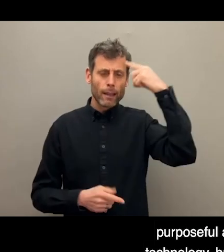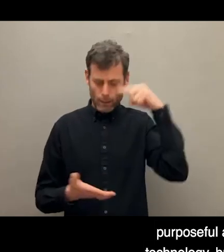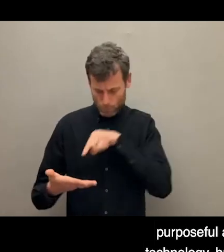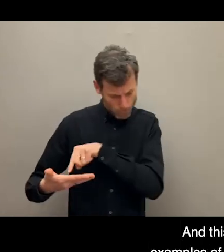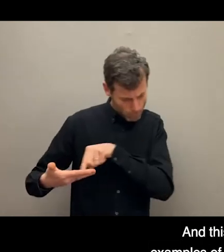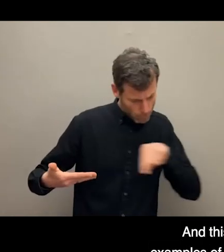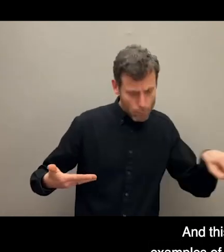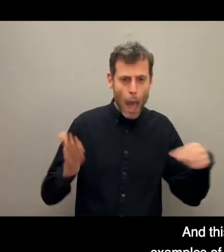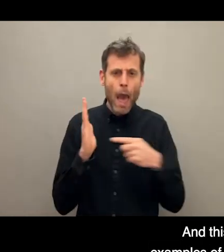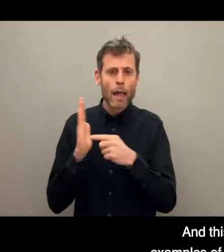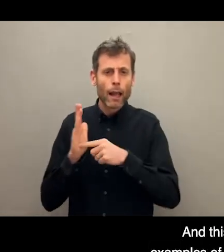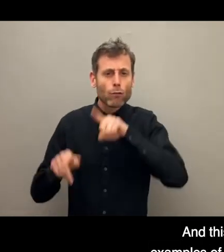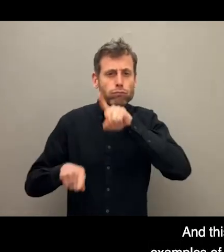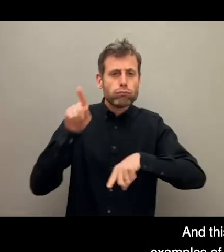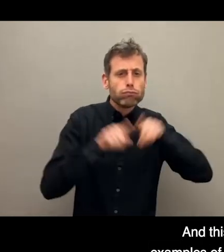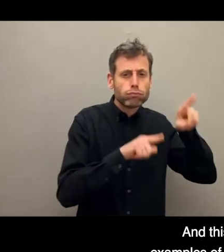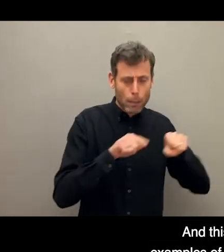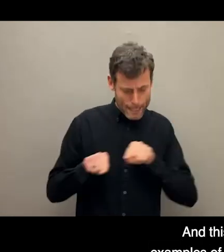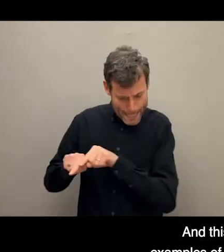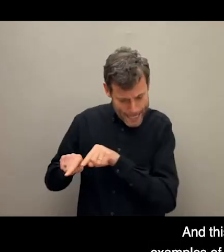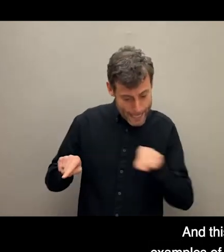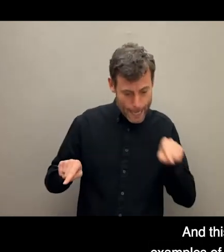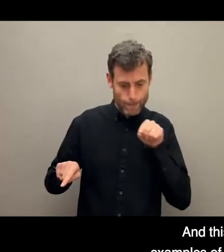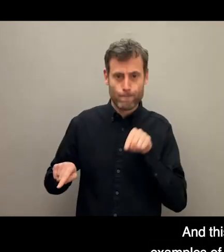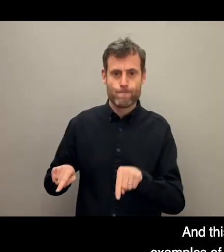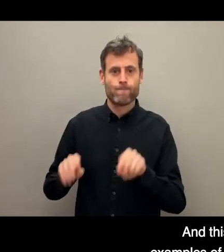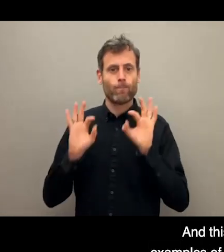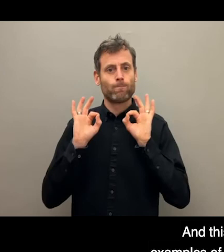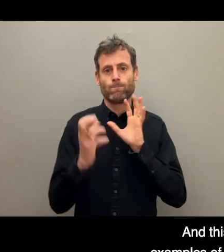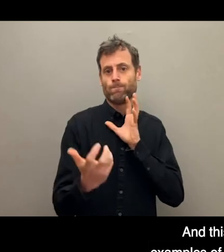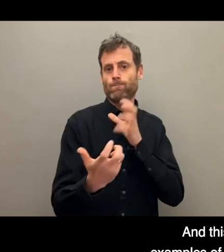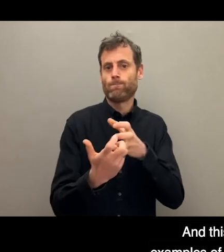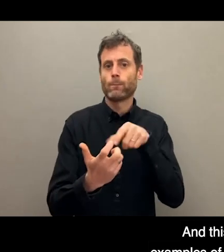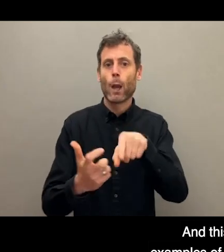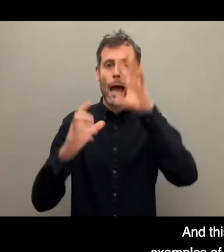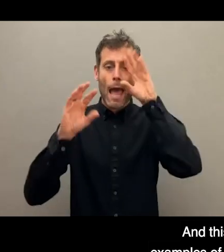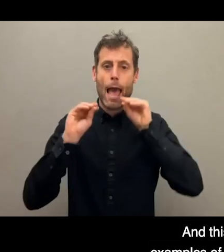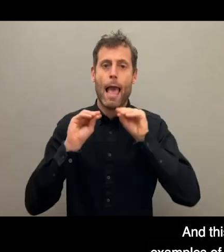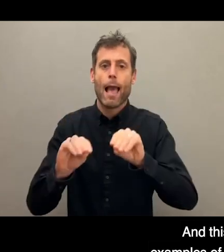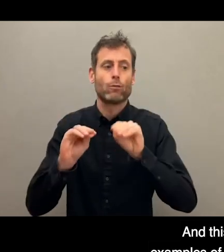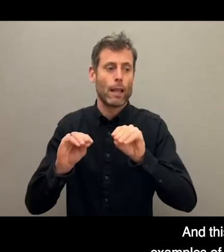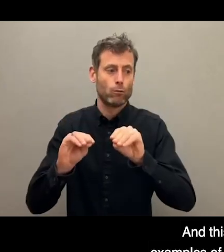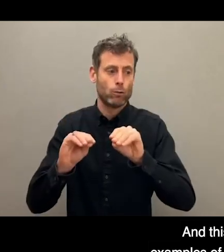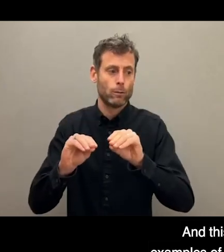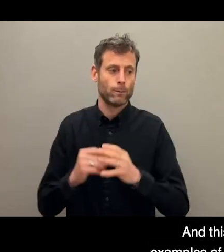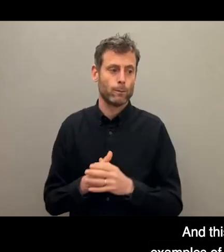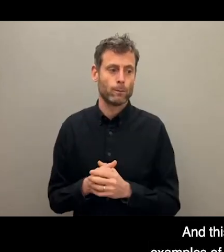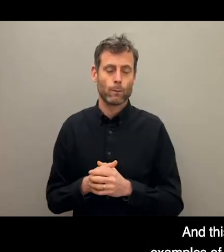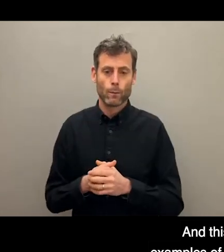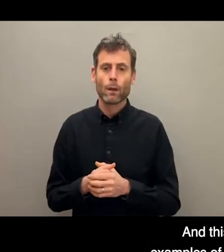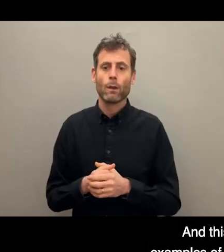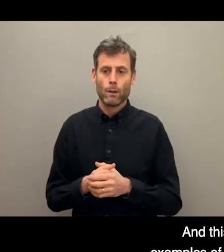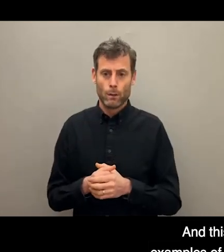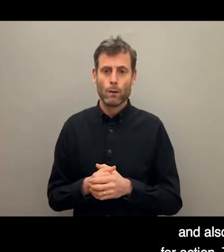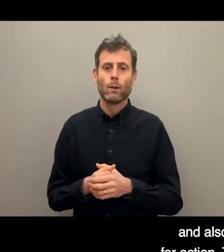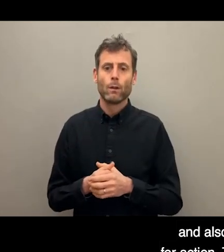way. In this meeting, we've heard inspiring examples of different practices,